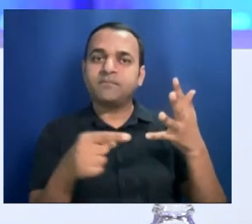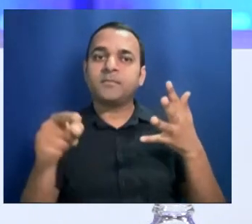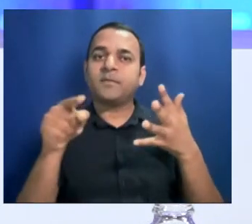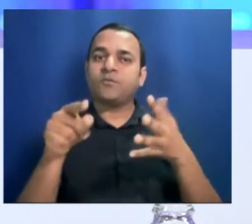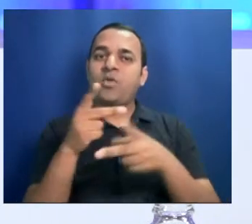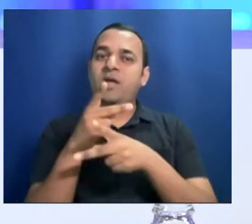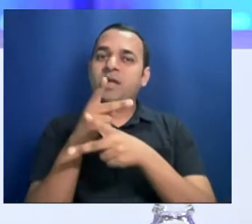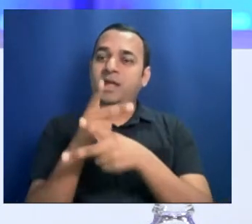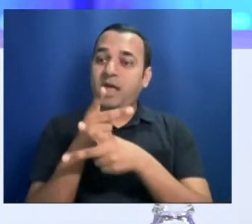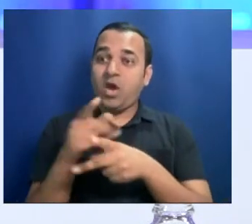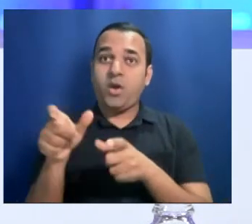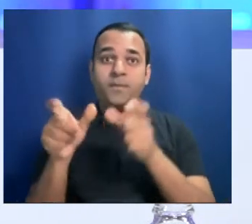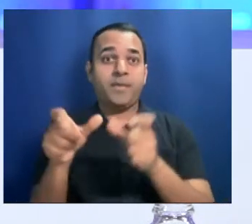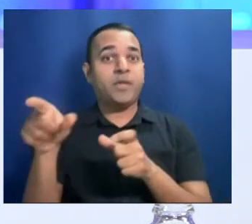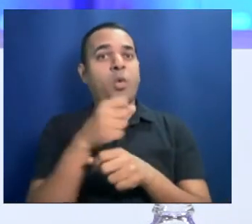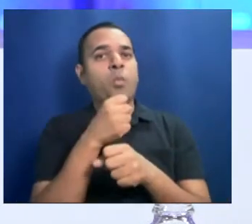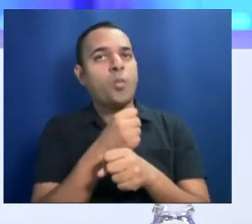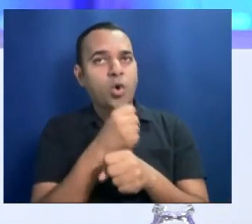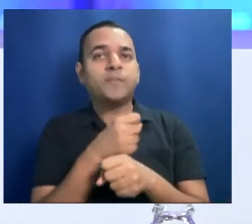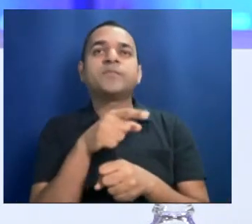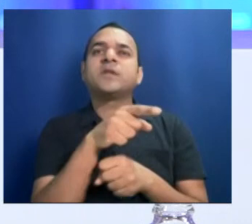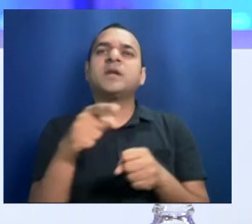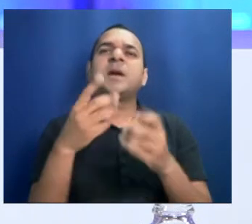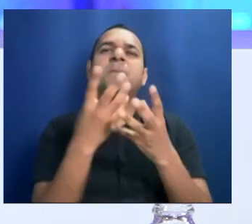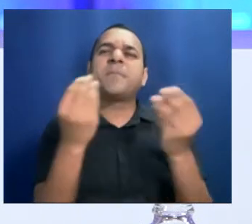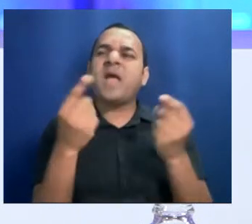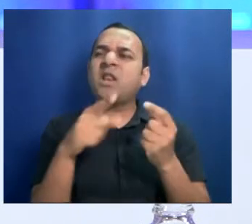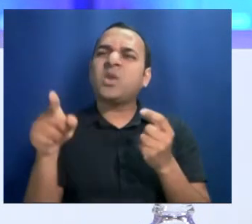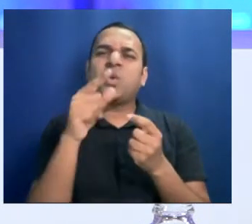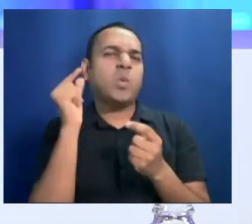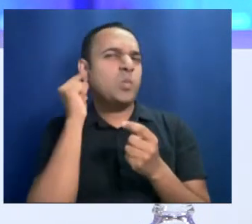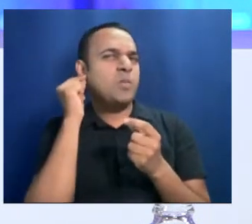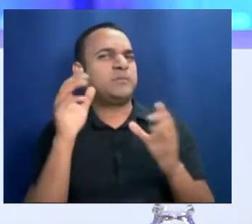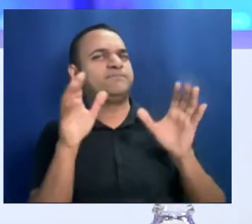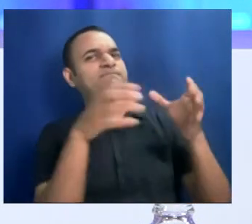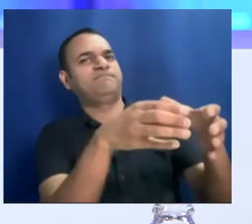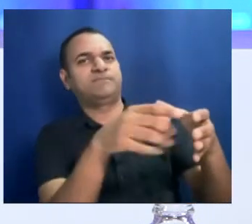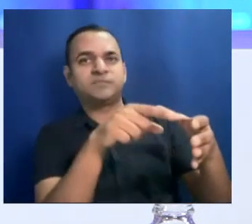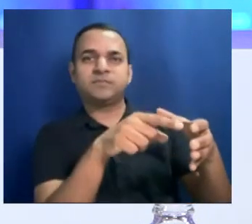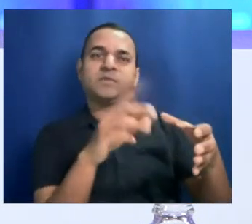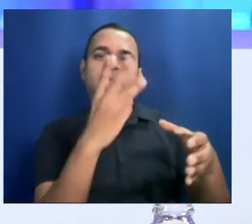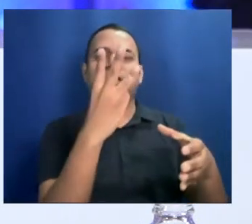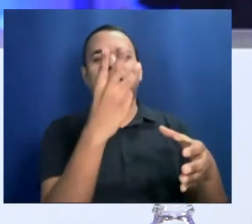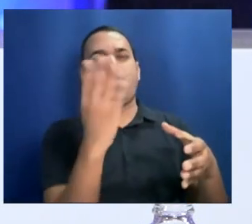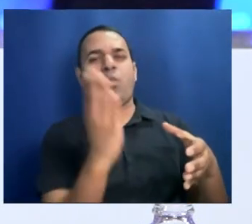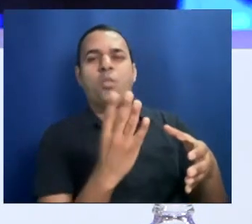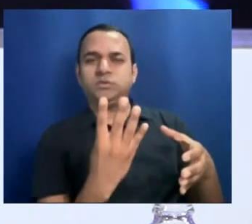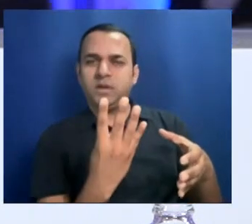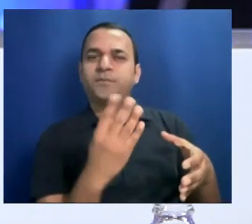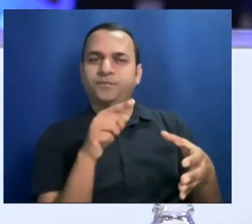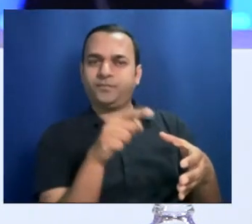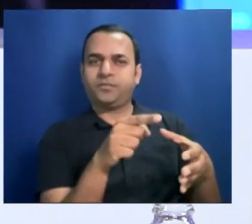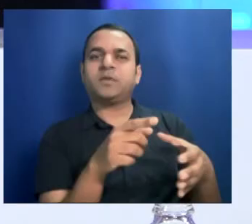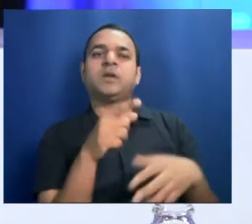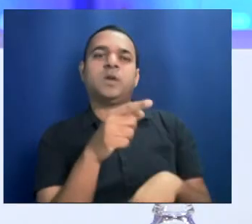highly female dominated. It is 3/4 of employed are women in this sector. And